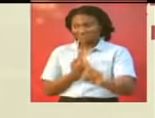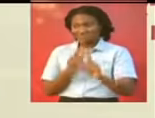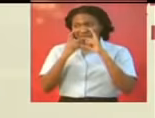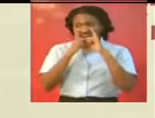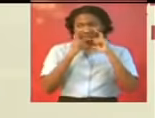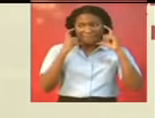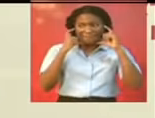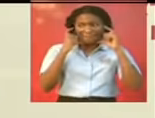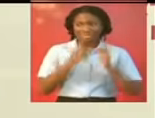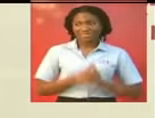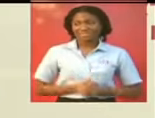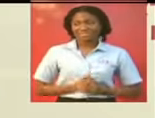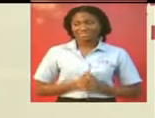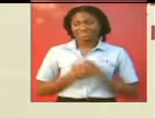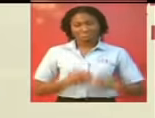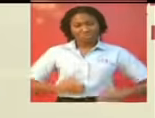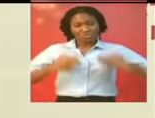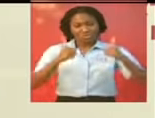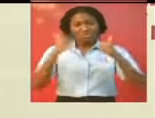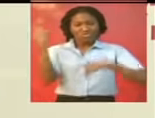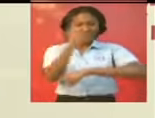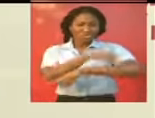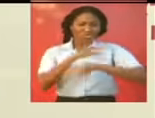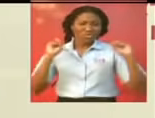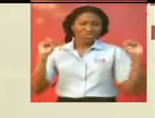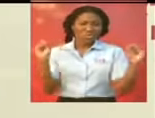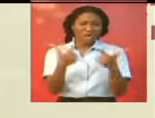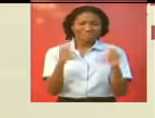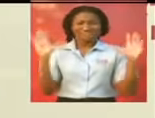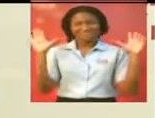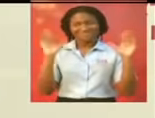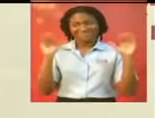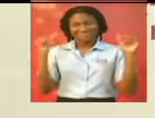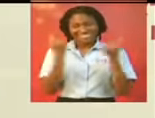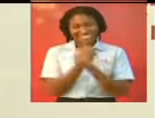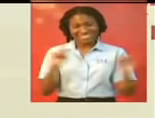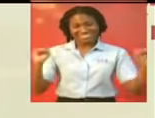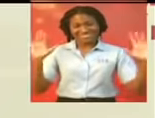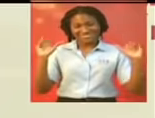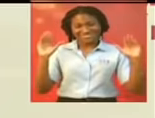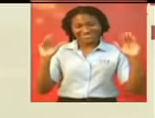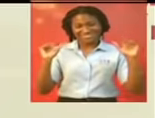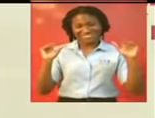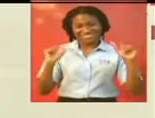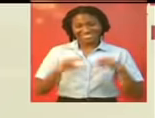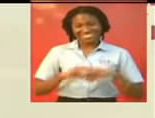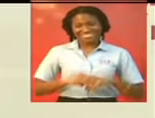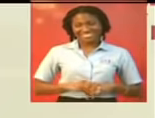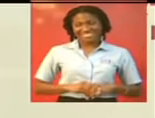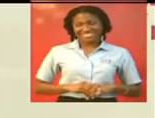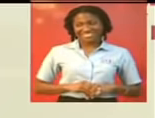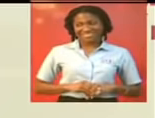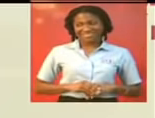distance, and wear your mask. Have a good day, everyone. Stay safe, and goodbye for now.